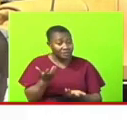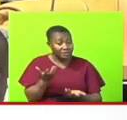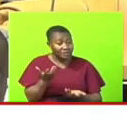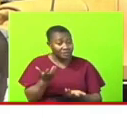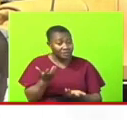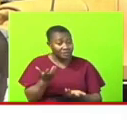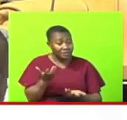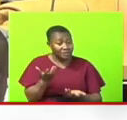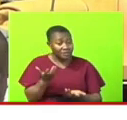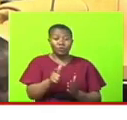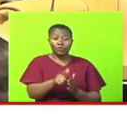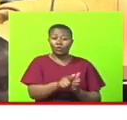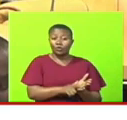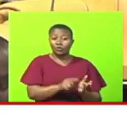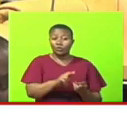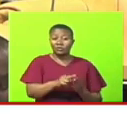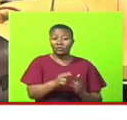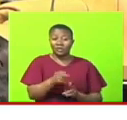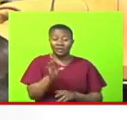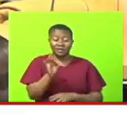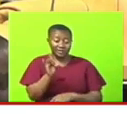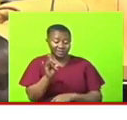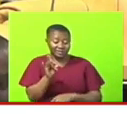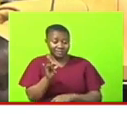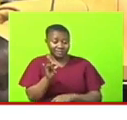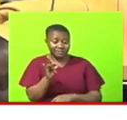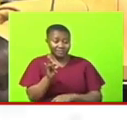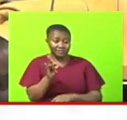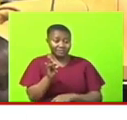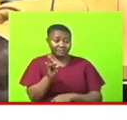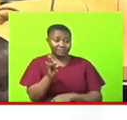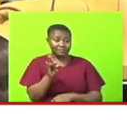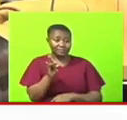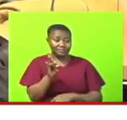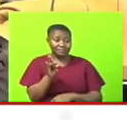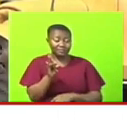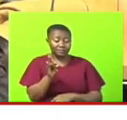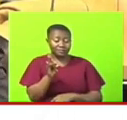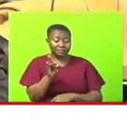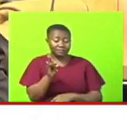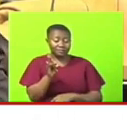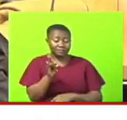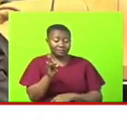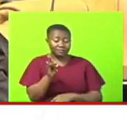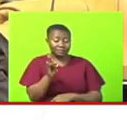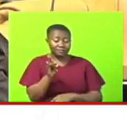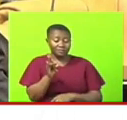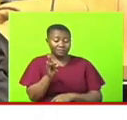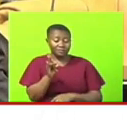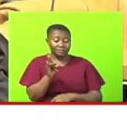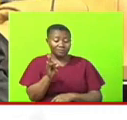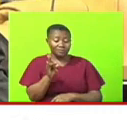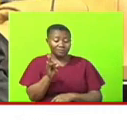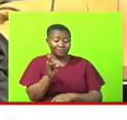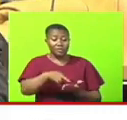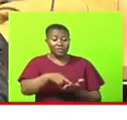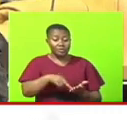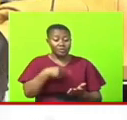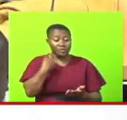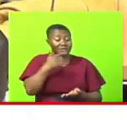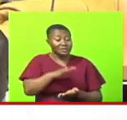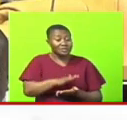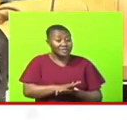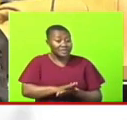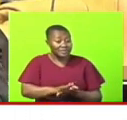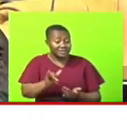arisen. So it is true. Now, formally, the MPP has